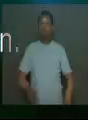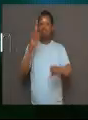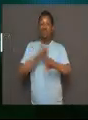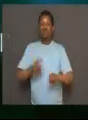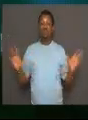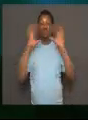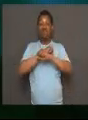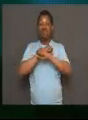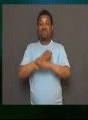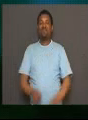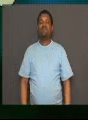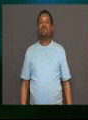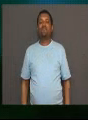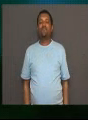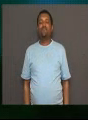Time's up!